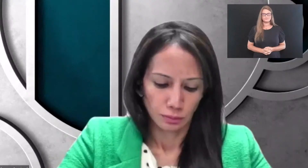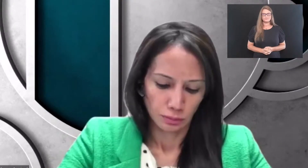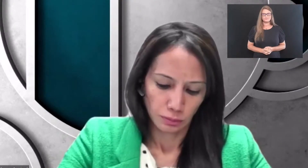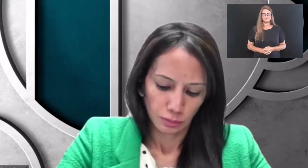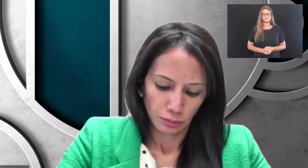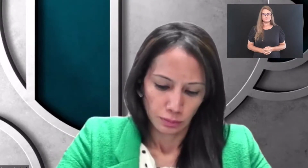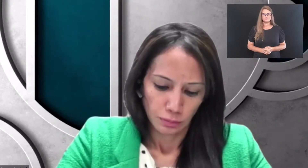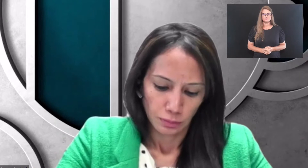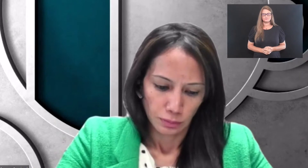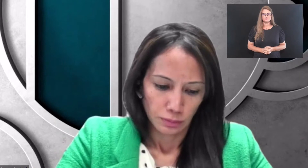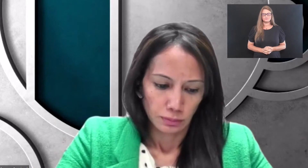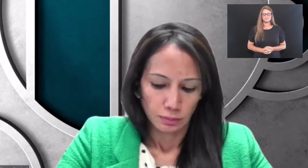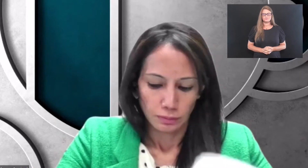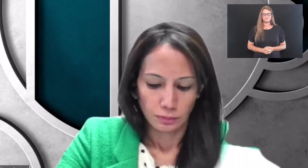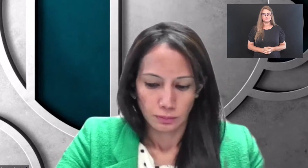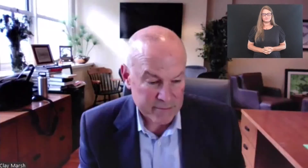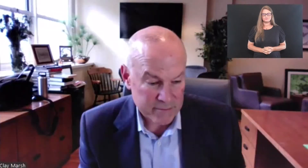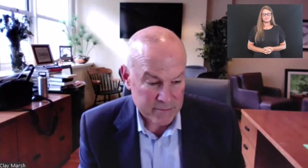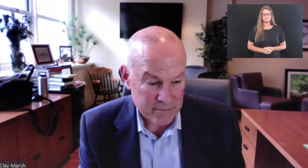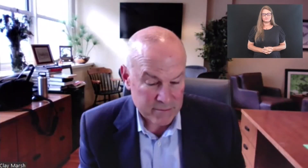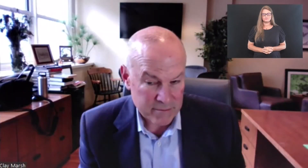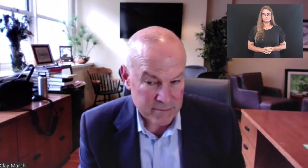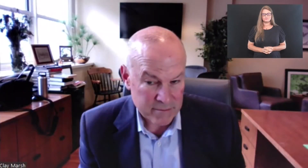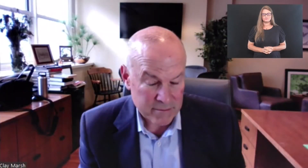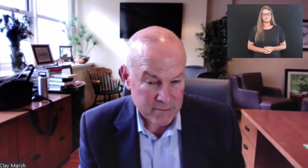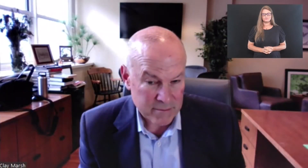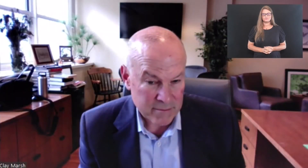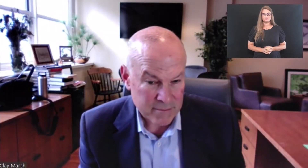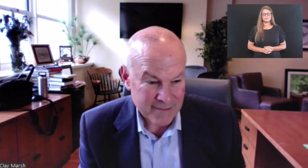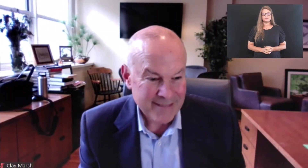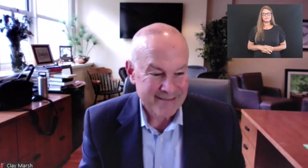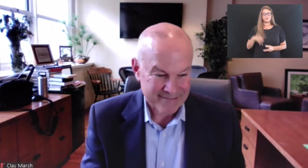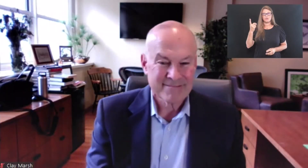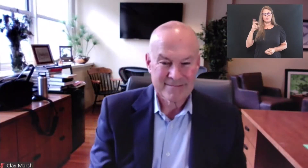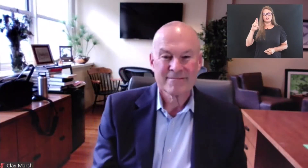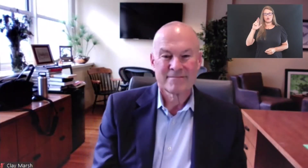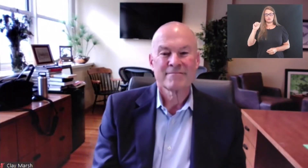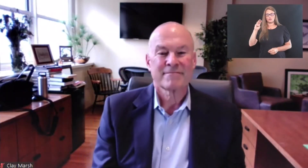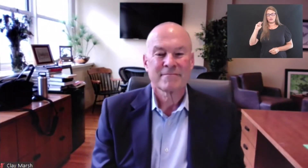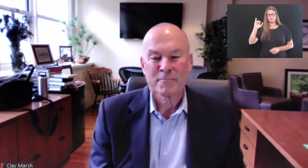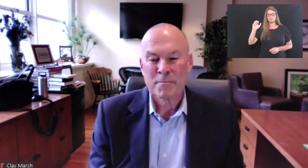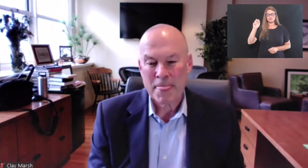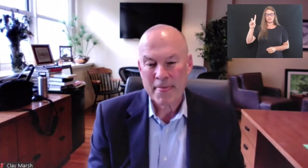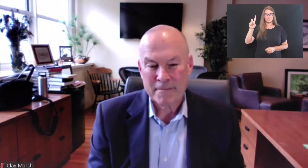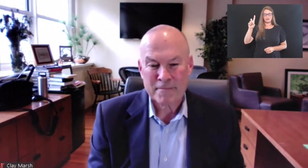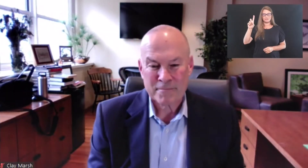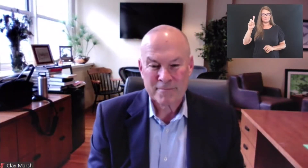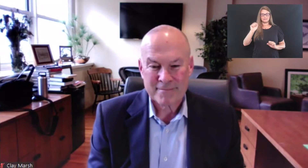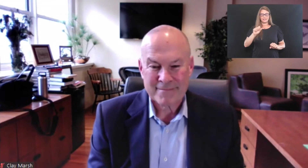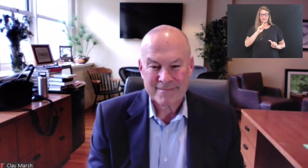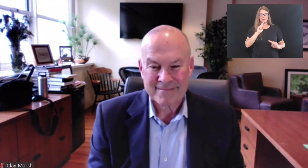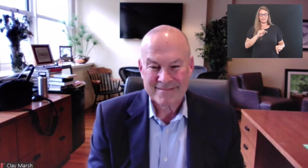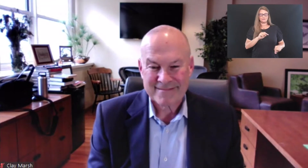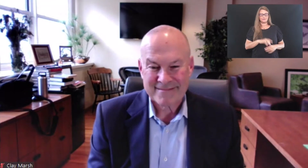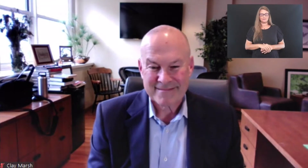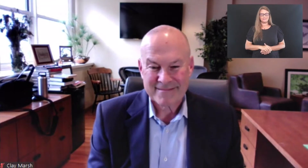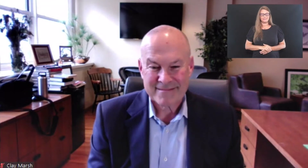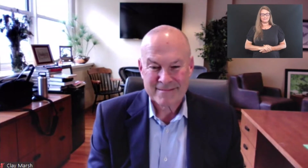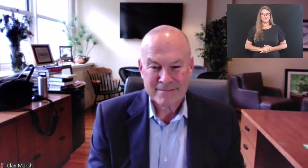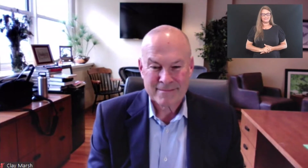Sorry, Governor, you cut out. Who did you ask for? Dr. Amjad, maybe could she answer that one for us?